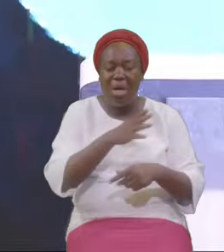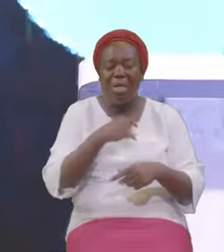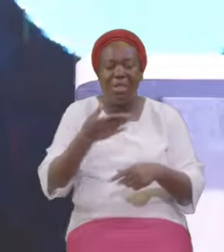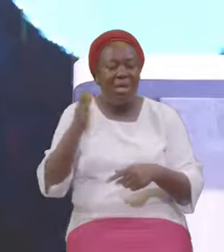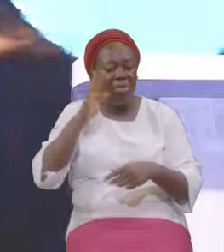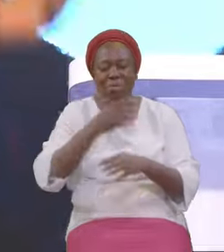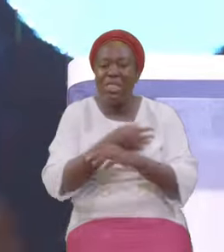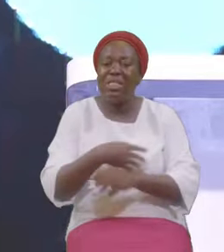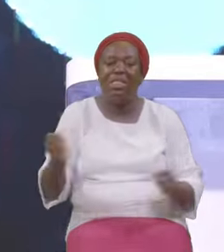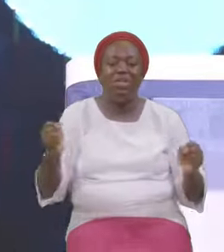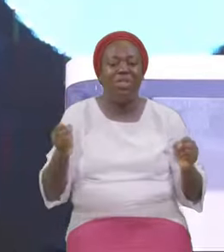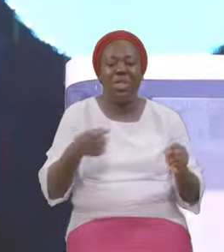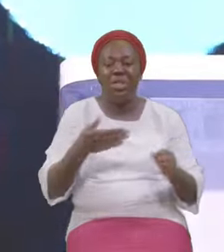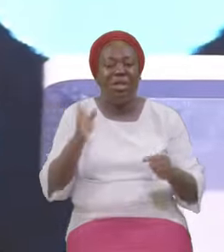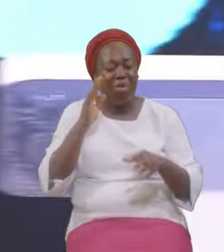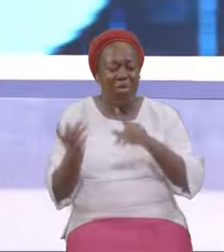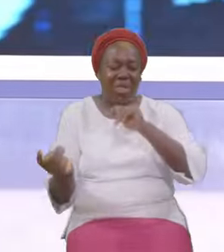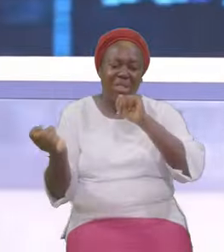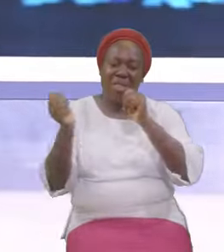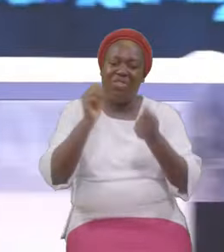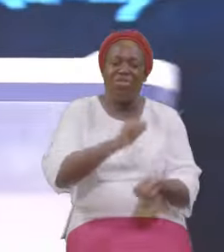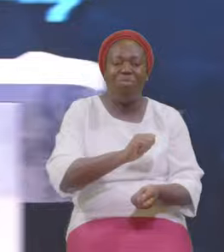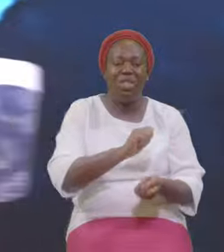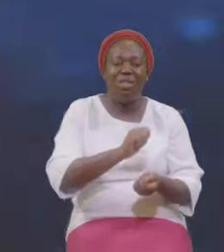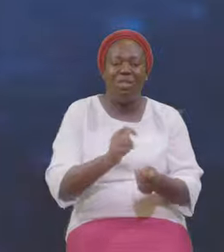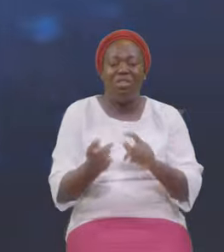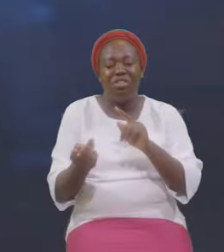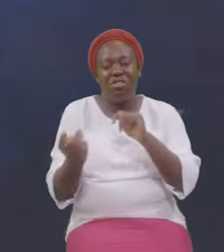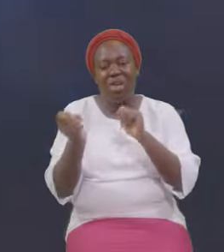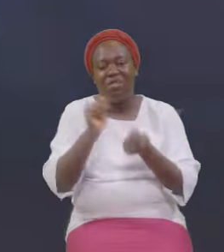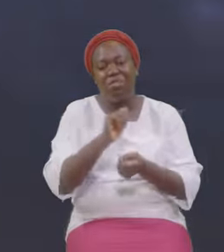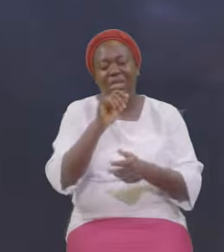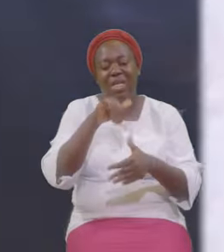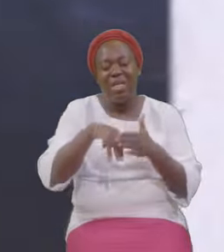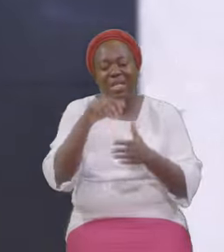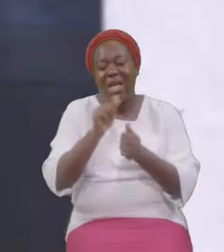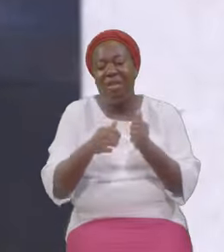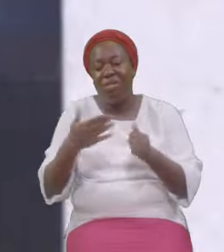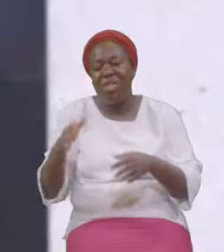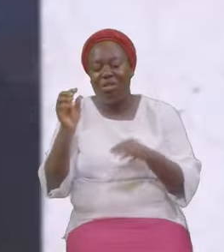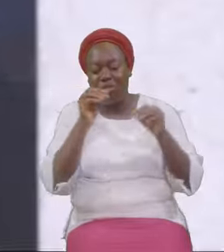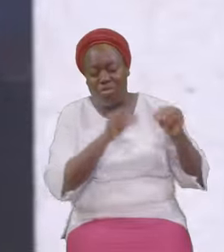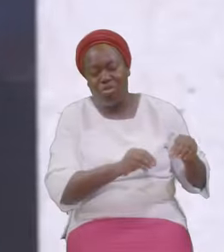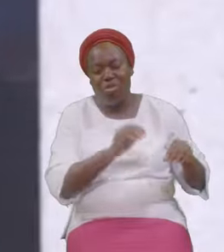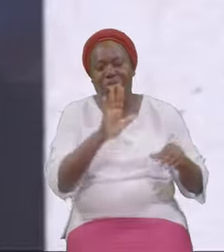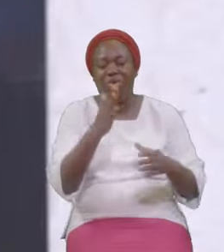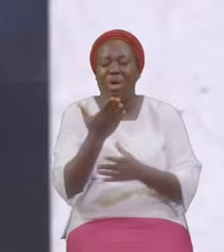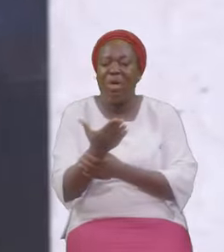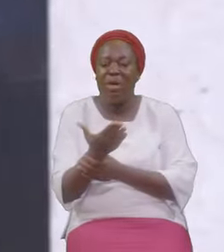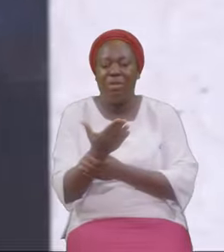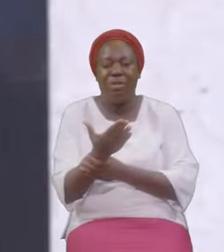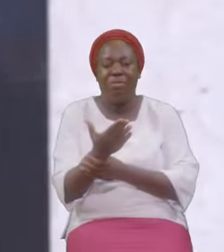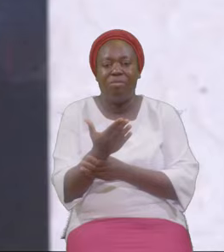be transformation. Transformation in everything you lay your hands upon. Now you'll